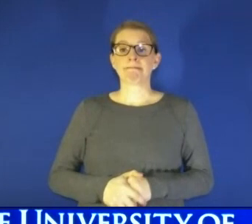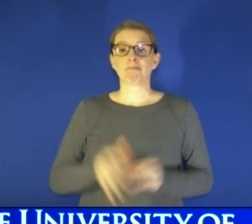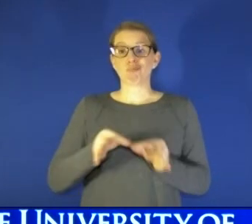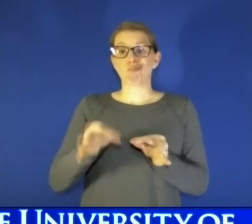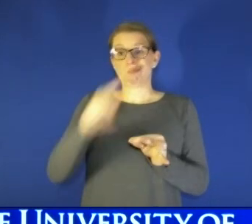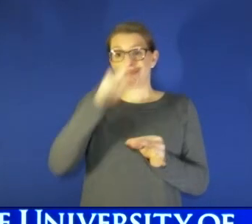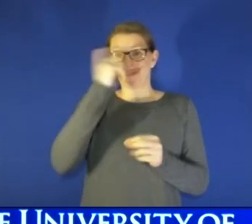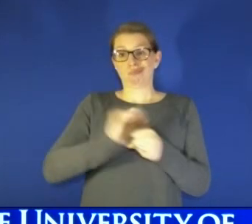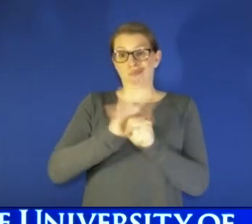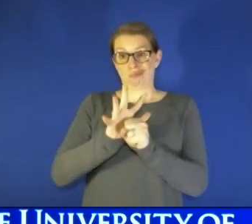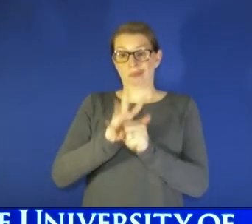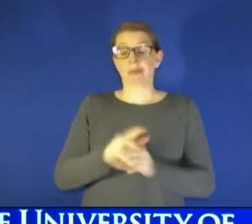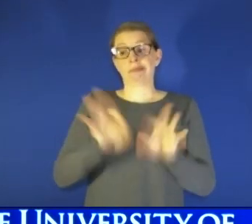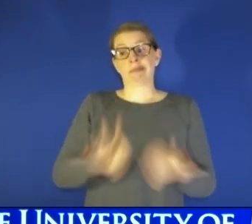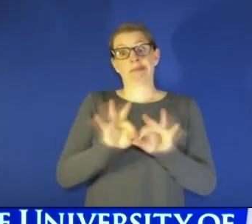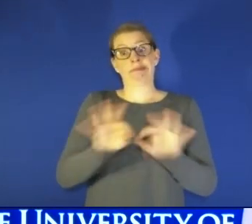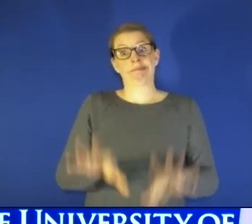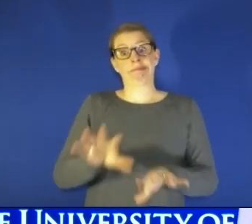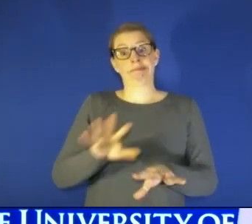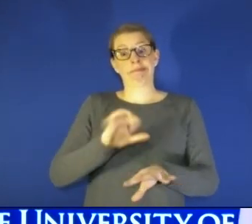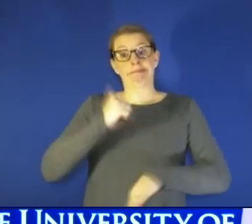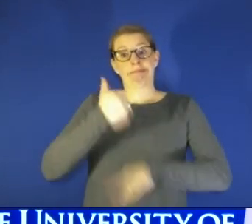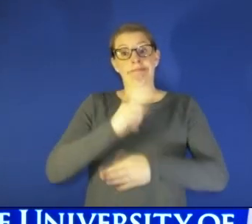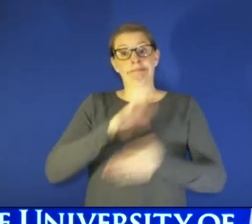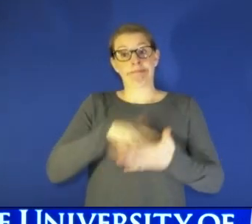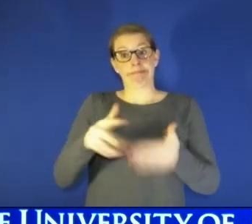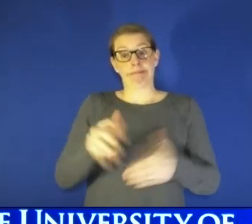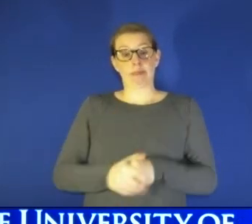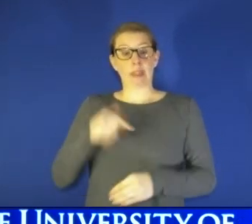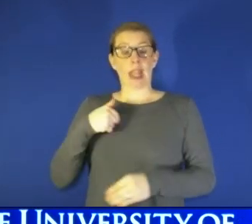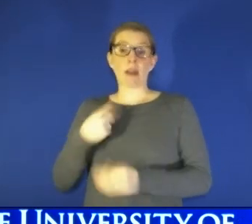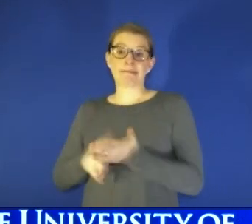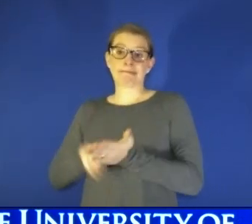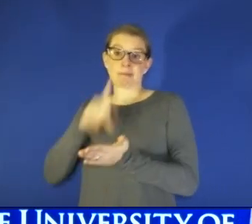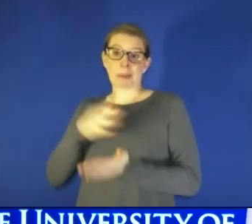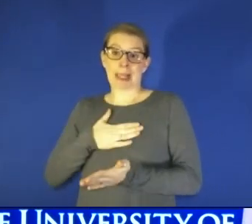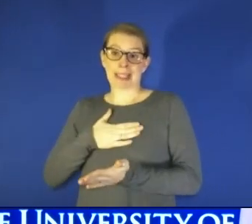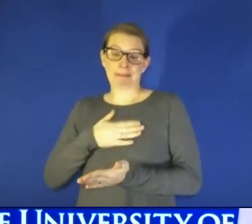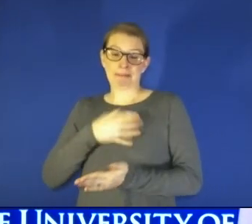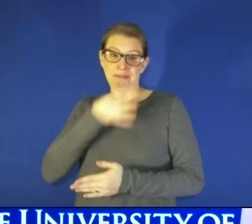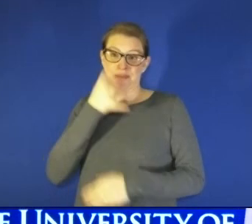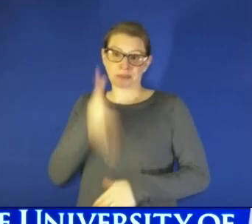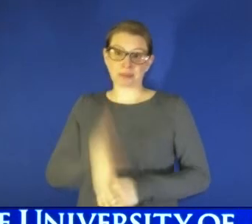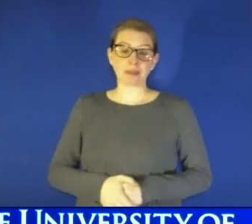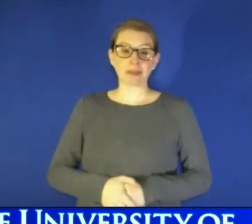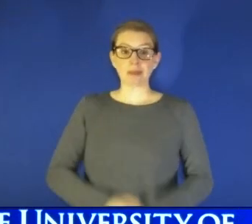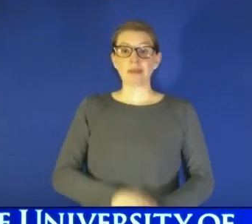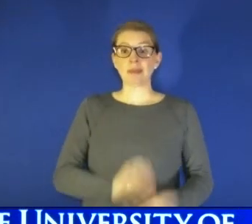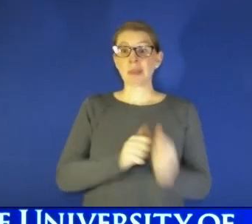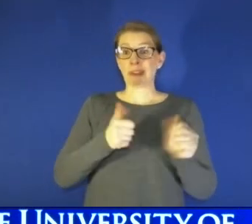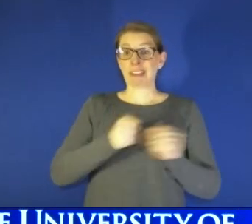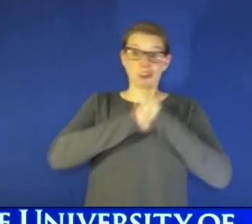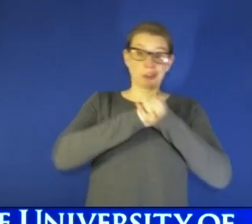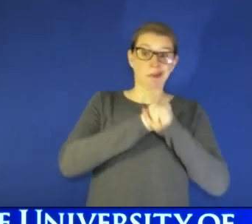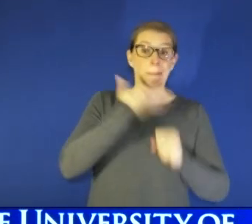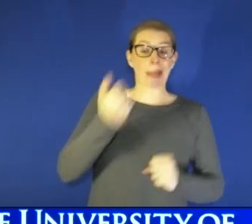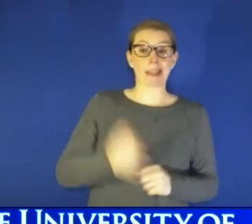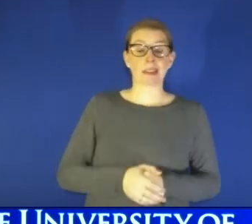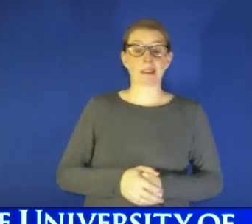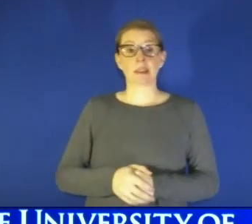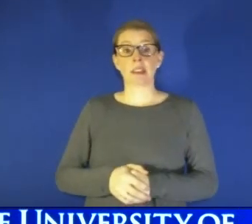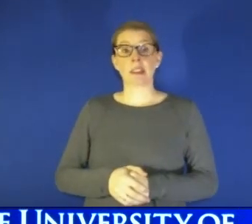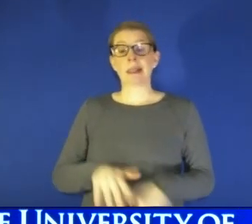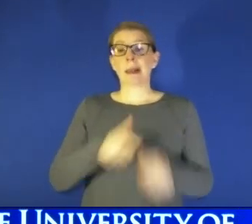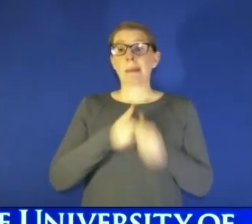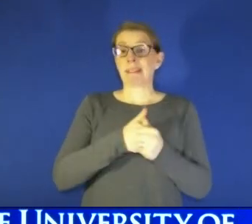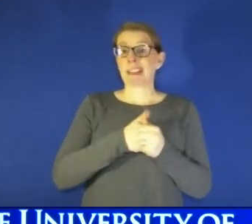get screened. Certainly I'll be signing up for mine soon here. So prevention is the best. Prevention with screening, prevention with vaccinations, not